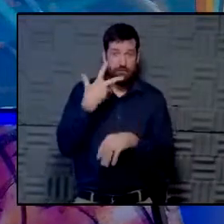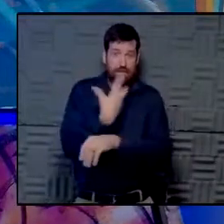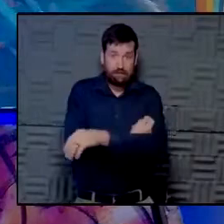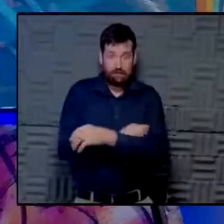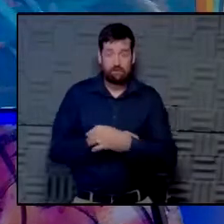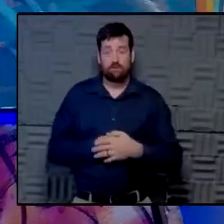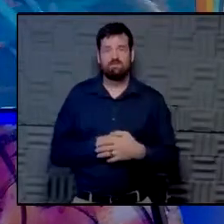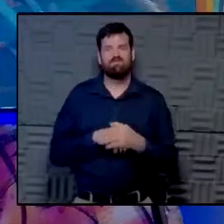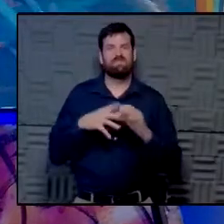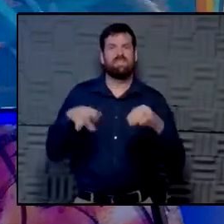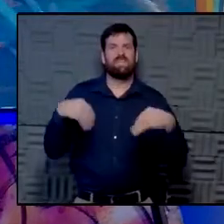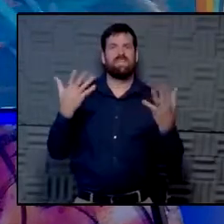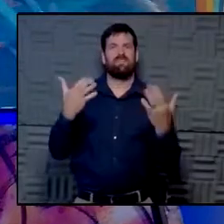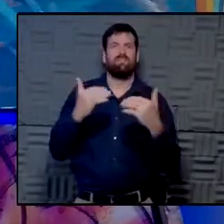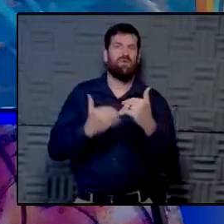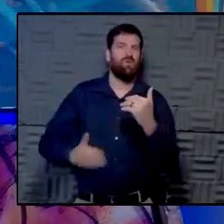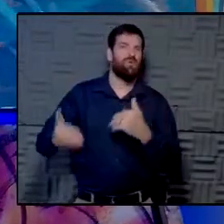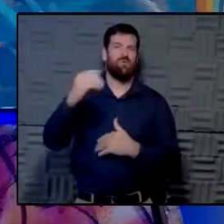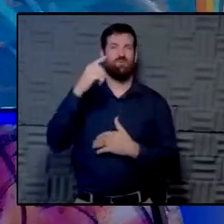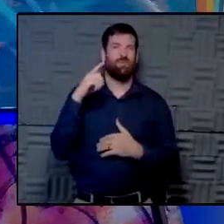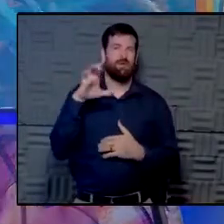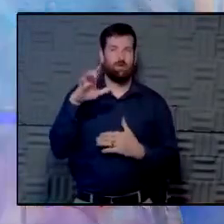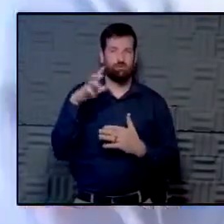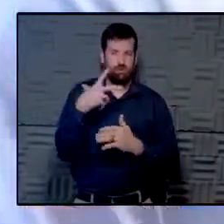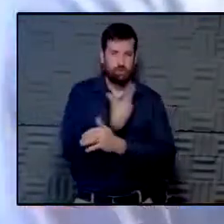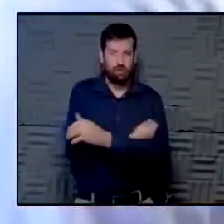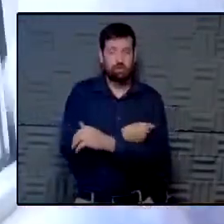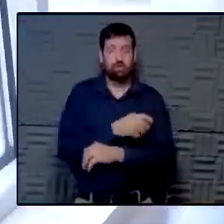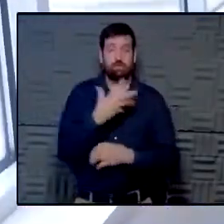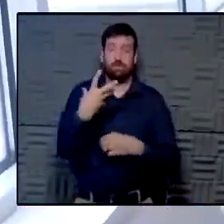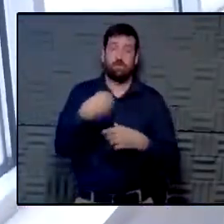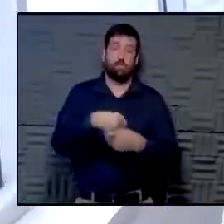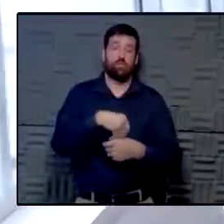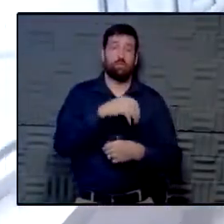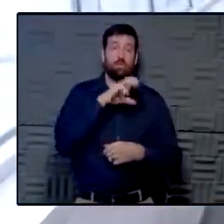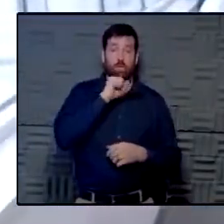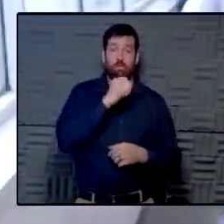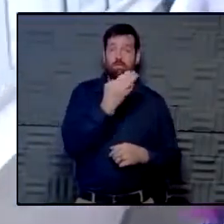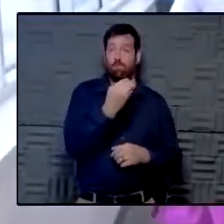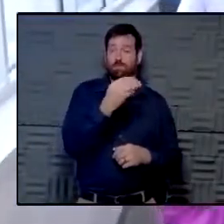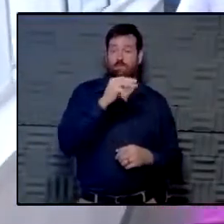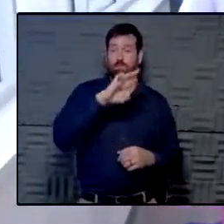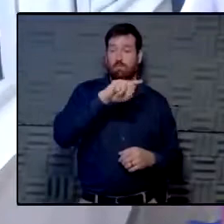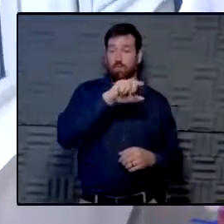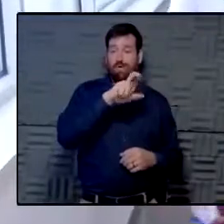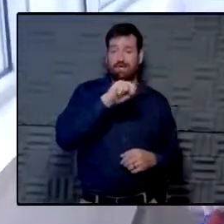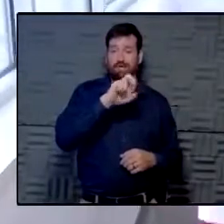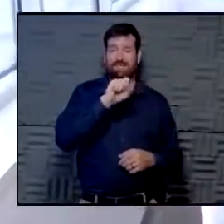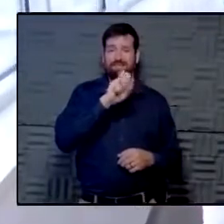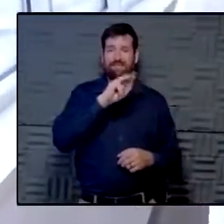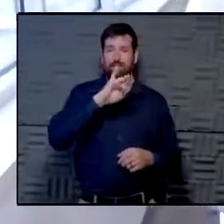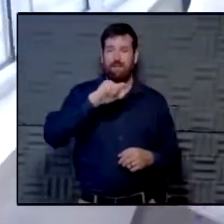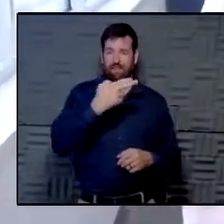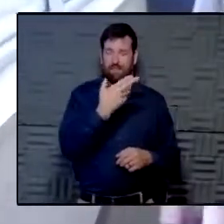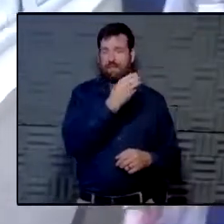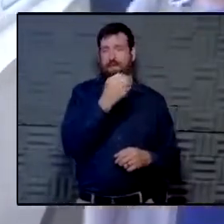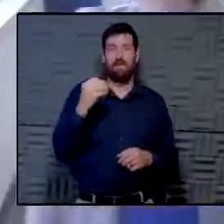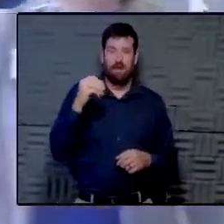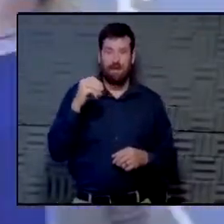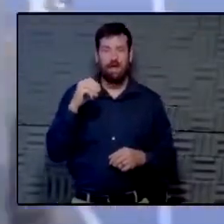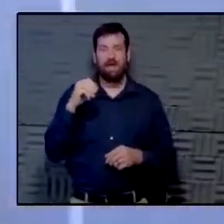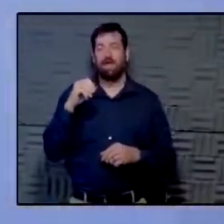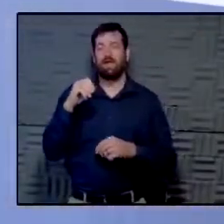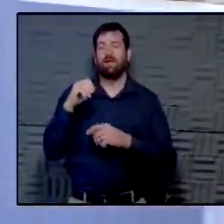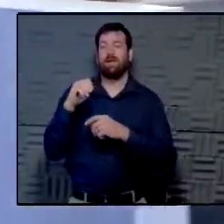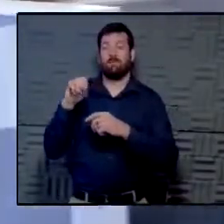vaccine, we have given more than 100 shots. This includes 14-year-olds Morgan Smith and Andrew Goldsberry. Both are finishing up 8th grade